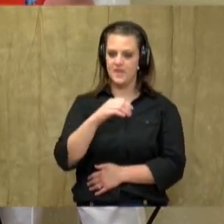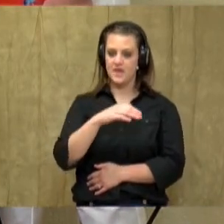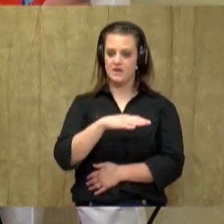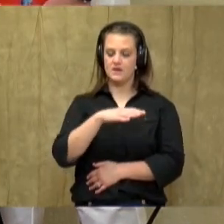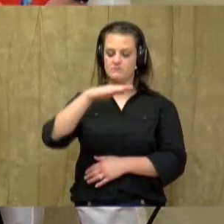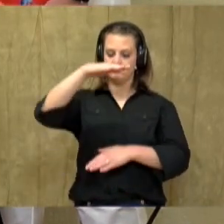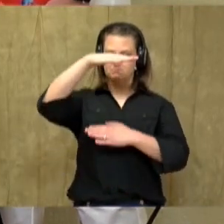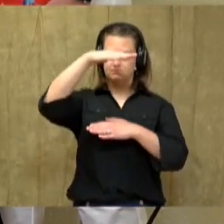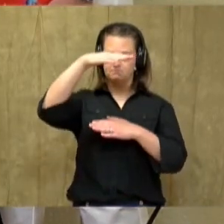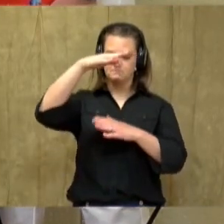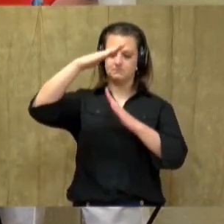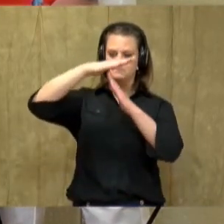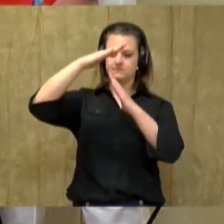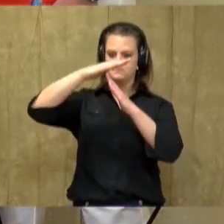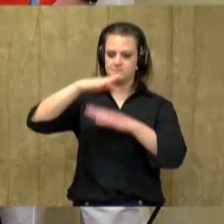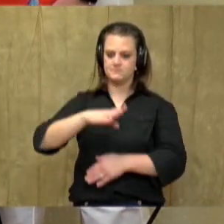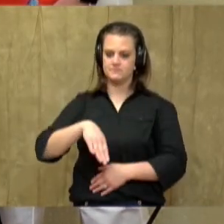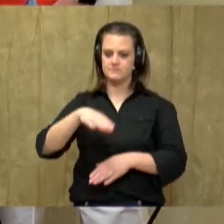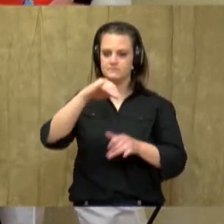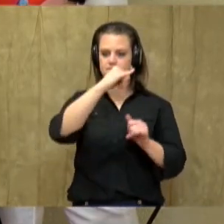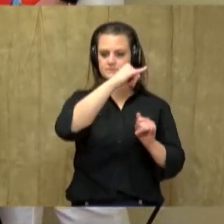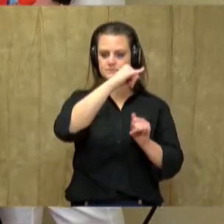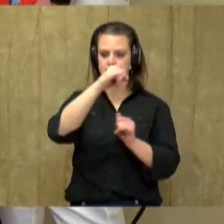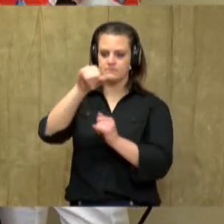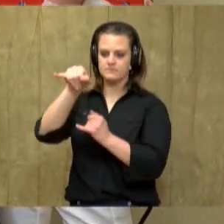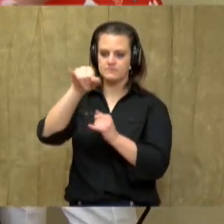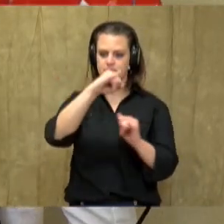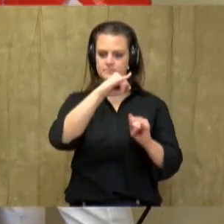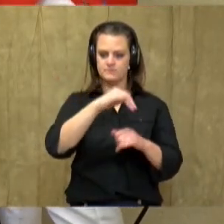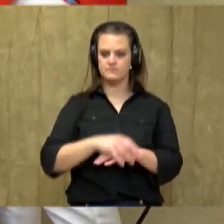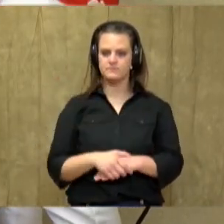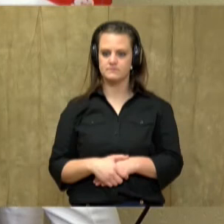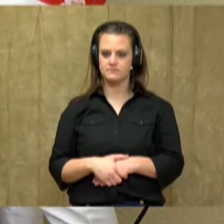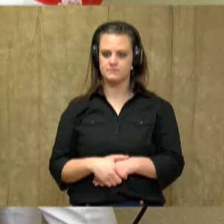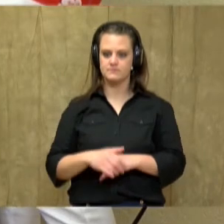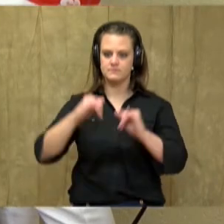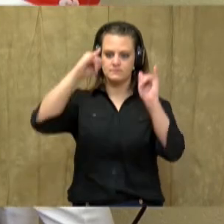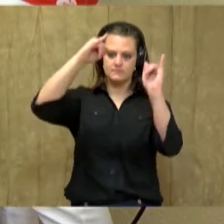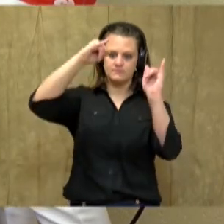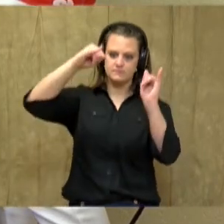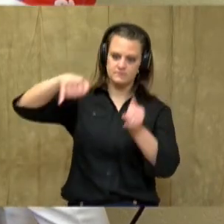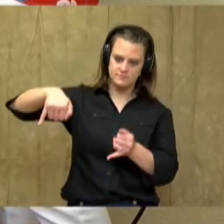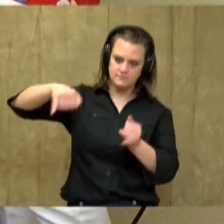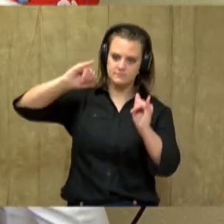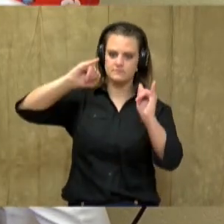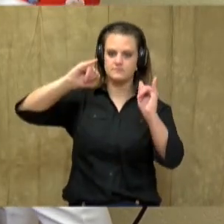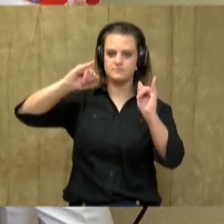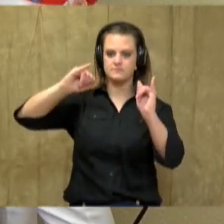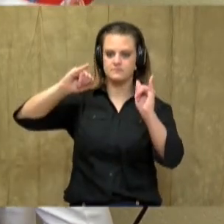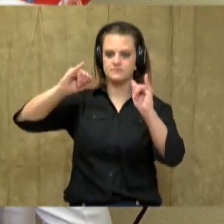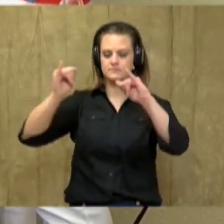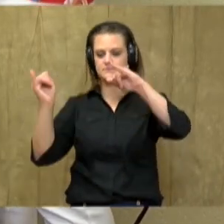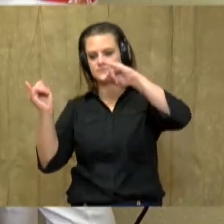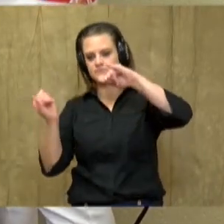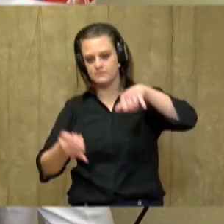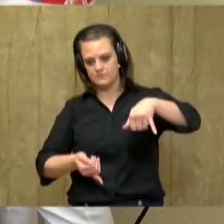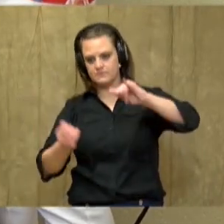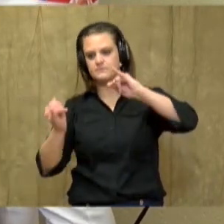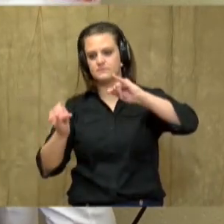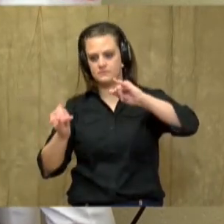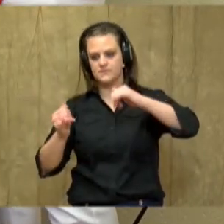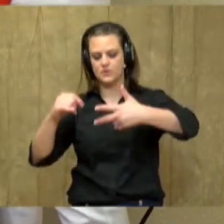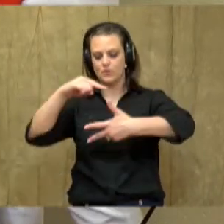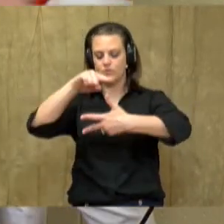this top and bottom run parallel to each other, as with these 2 sides and those